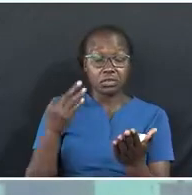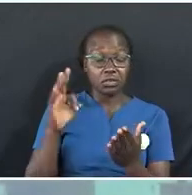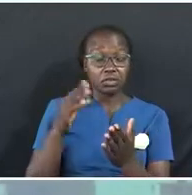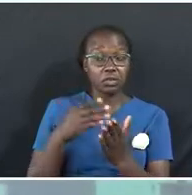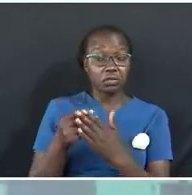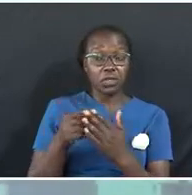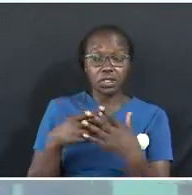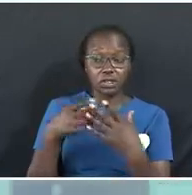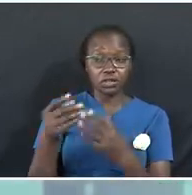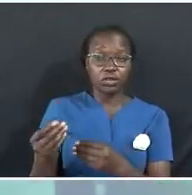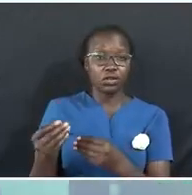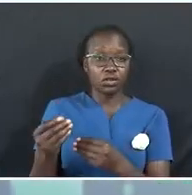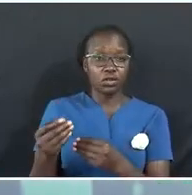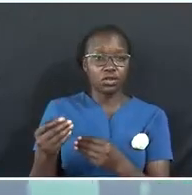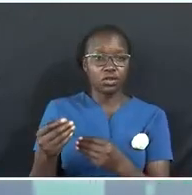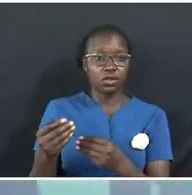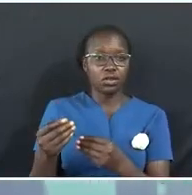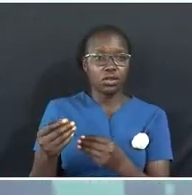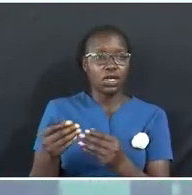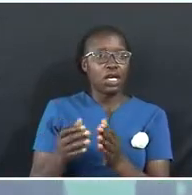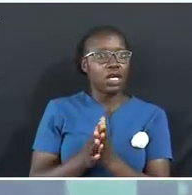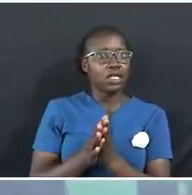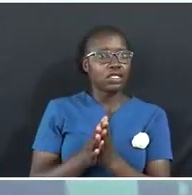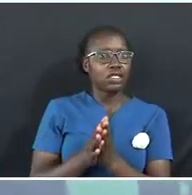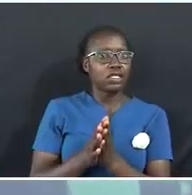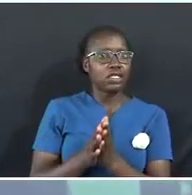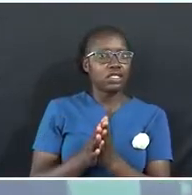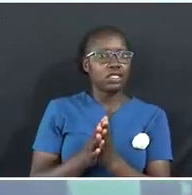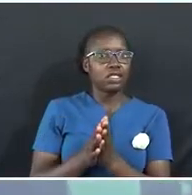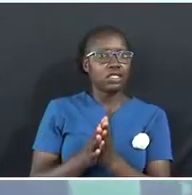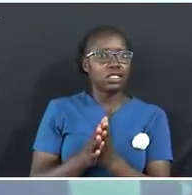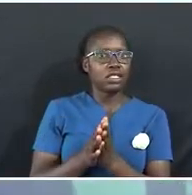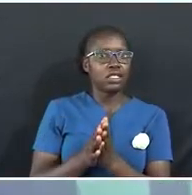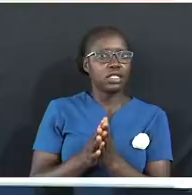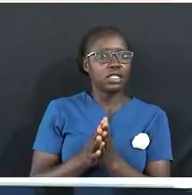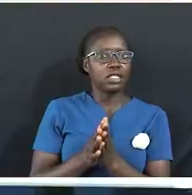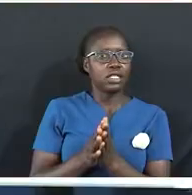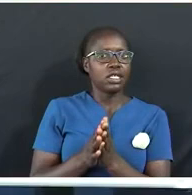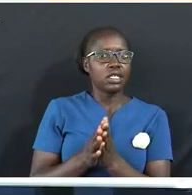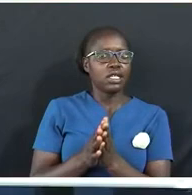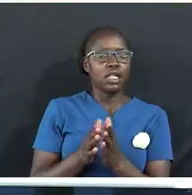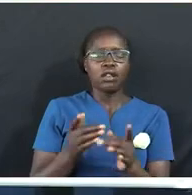of course they went. And there was a parable. But you know what?